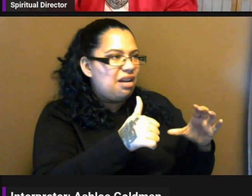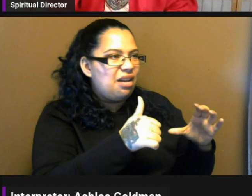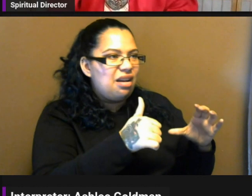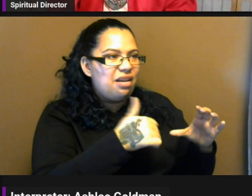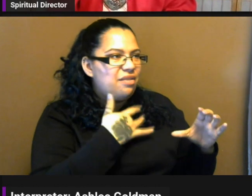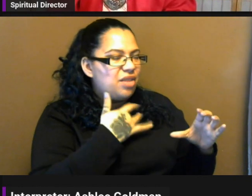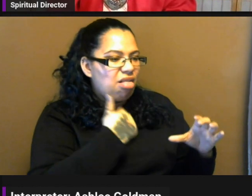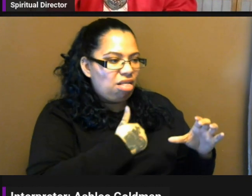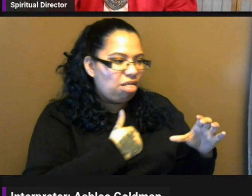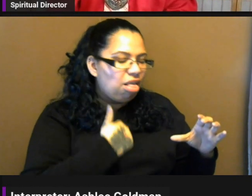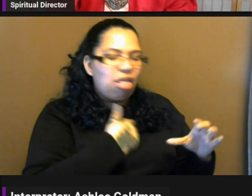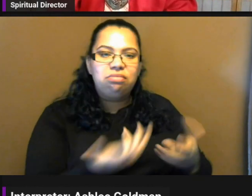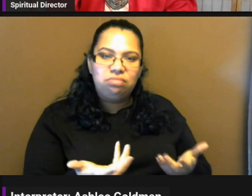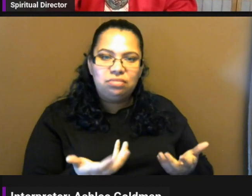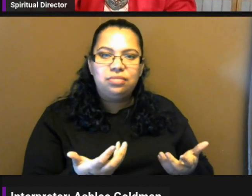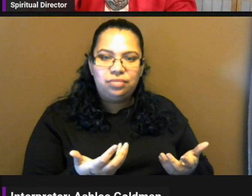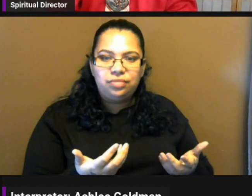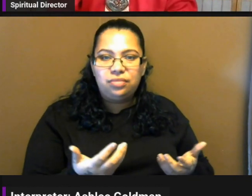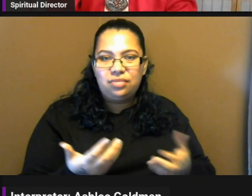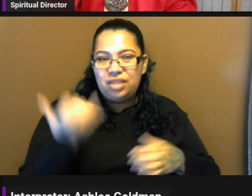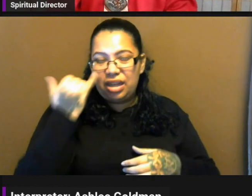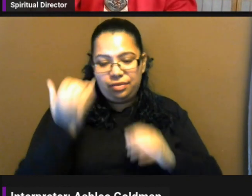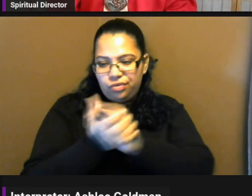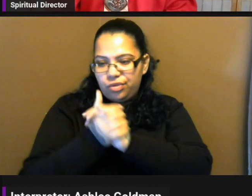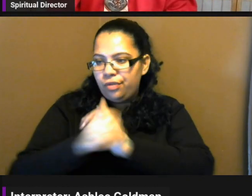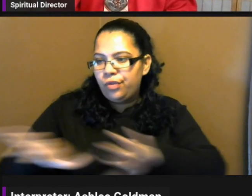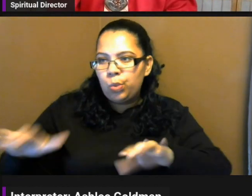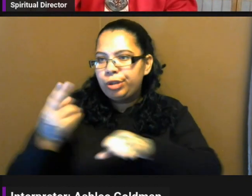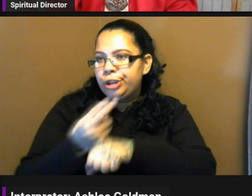regret putting the child in the middle of the divorce.